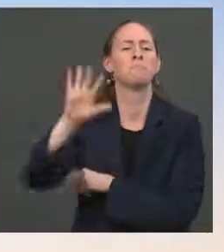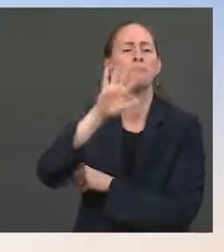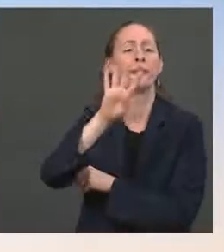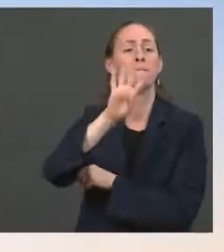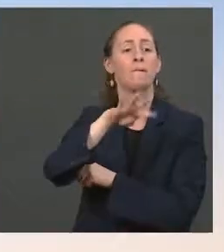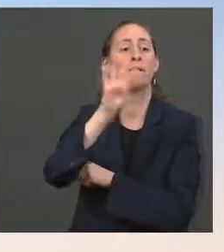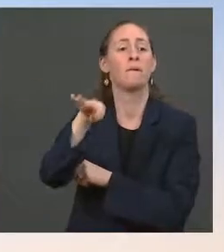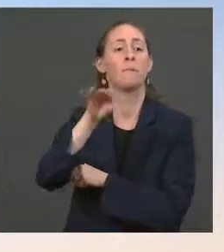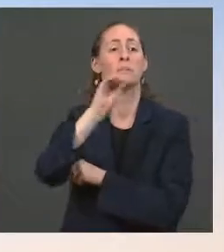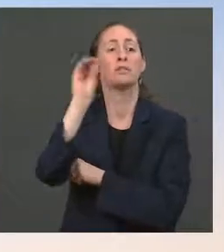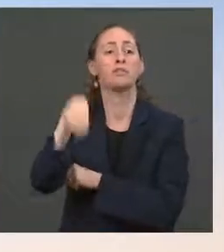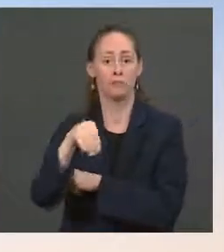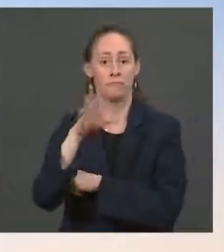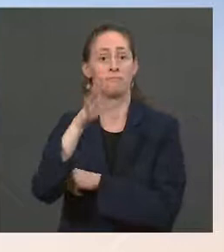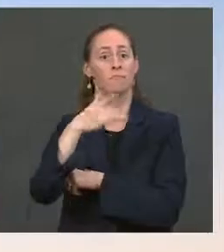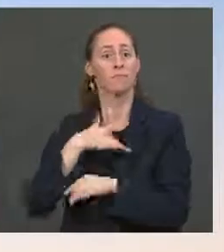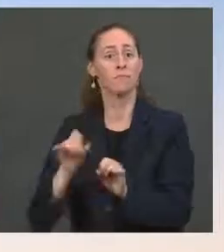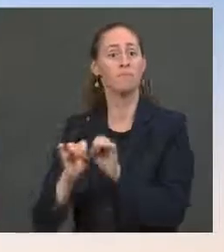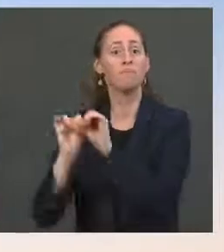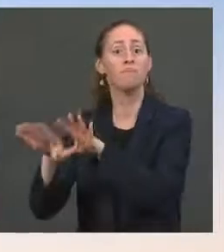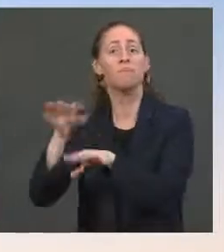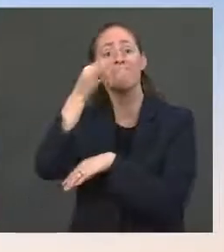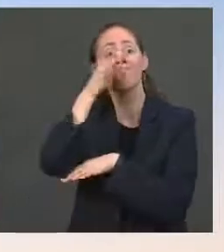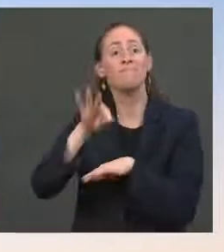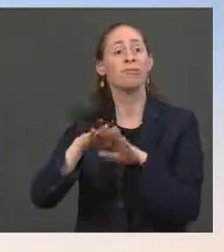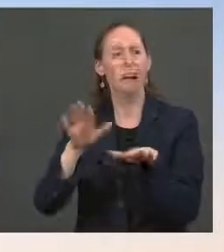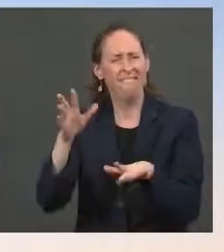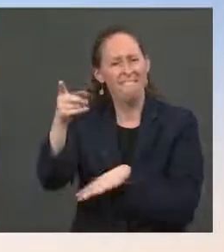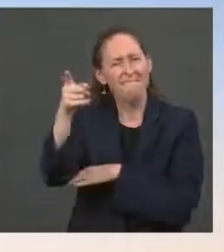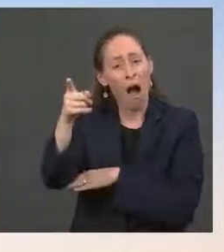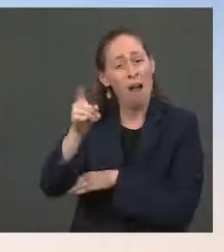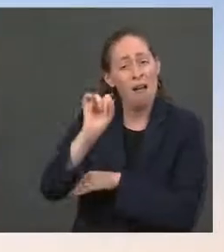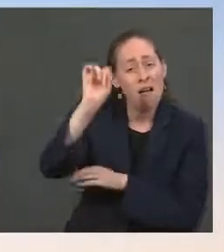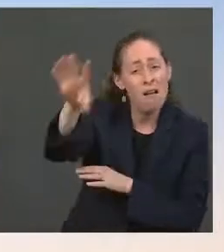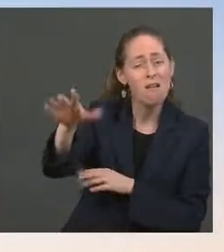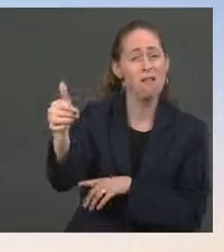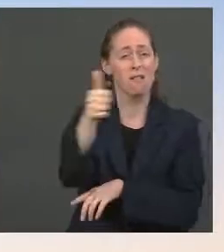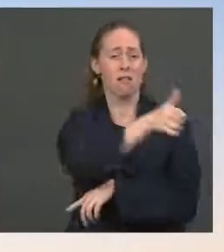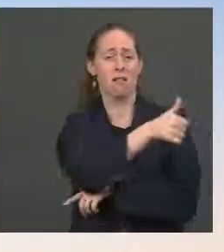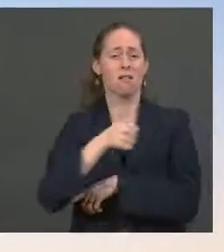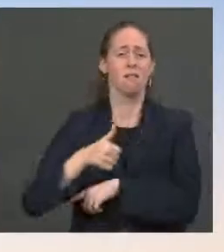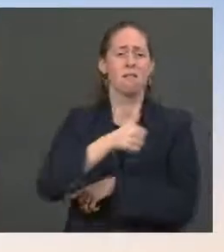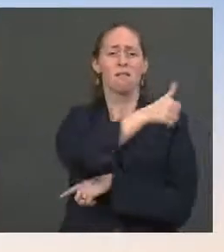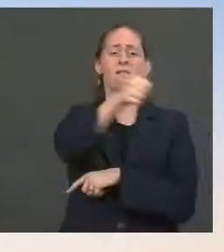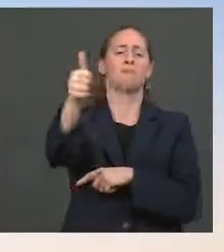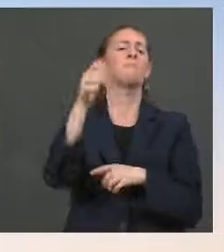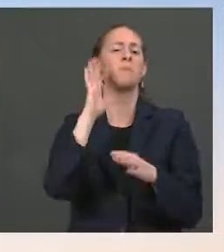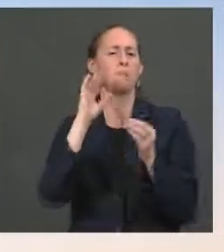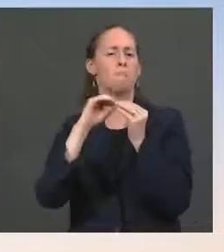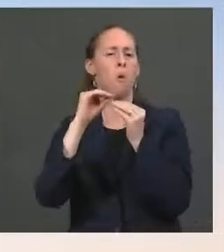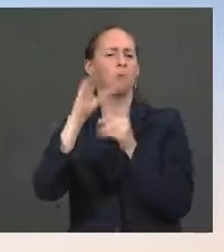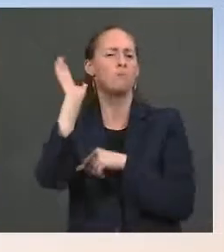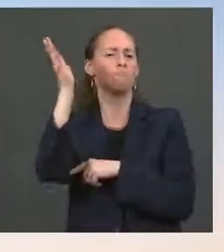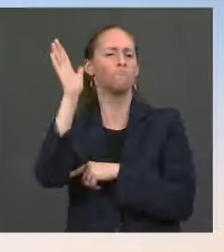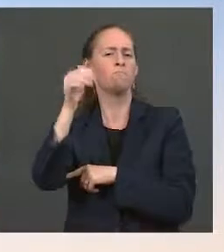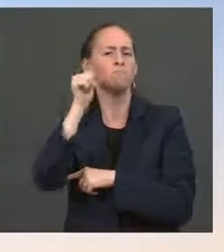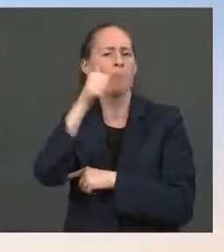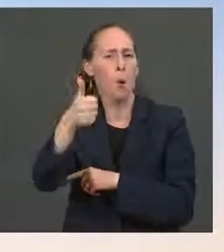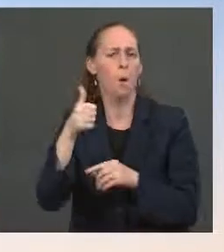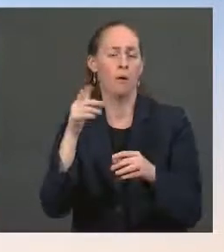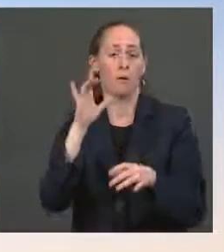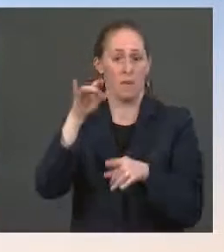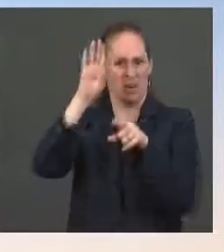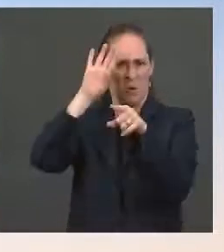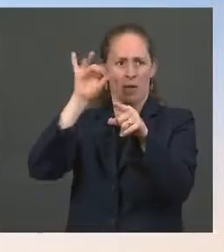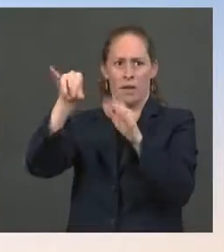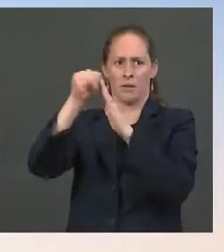of these packages. There's more details, and we're happy to provide more to you as we lead into tomorrow. But this is a state that could benefit greatly from the